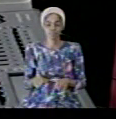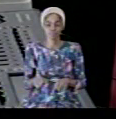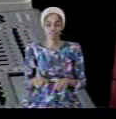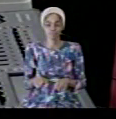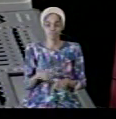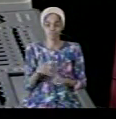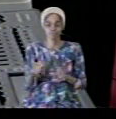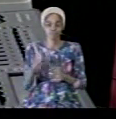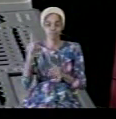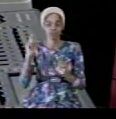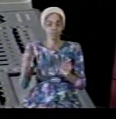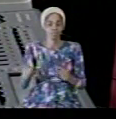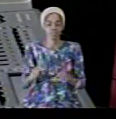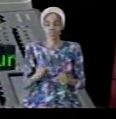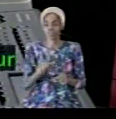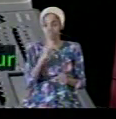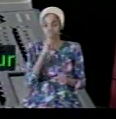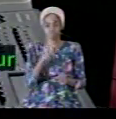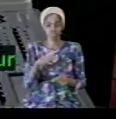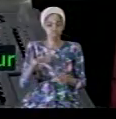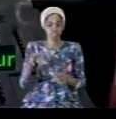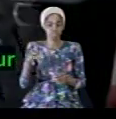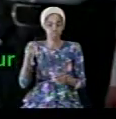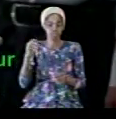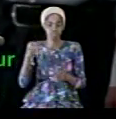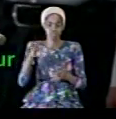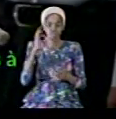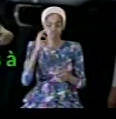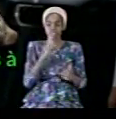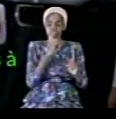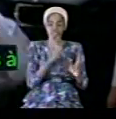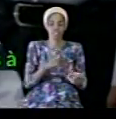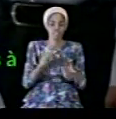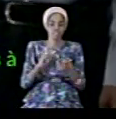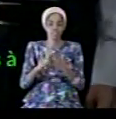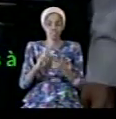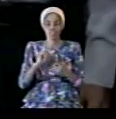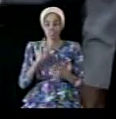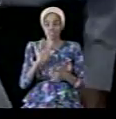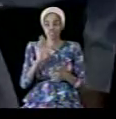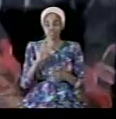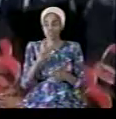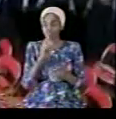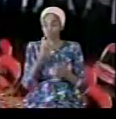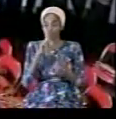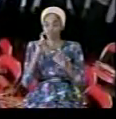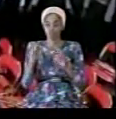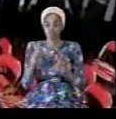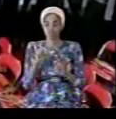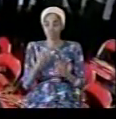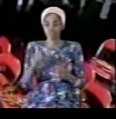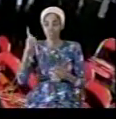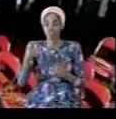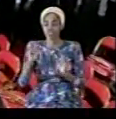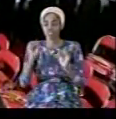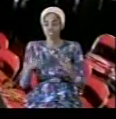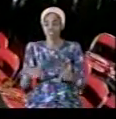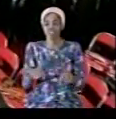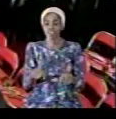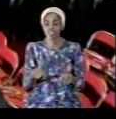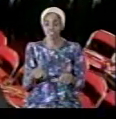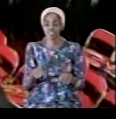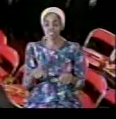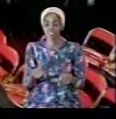When you can't find the answers to all your doubts and fears, God can. Tell me, God